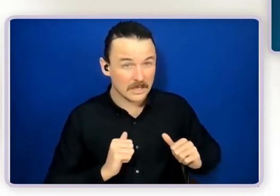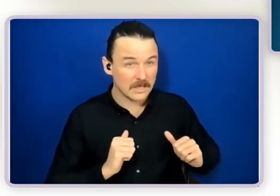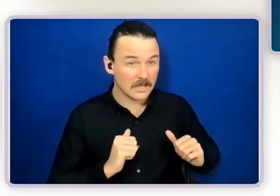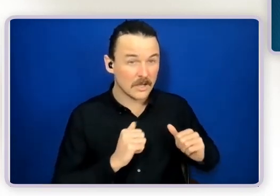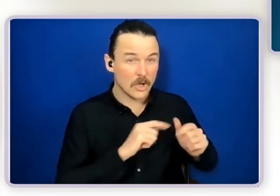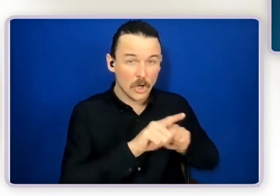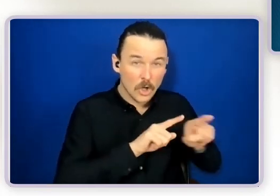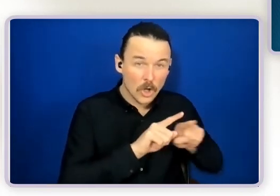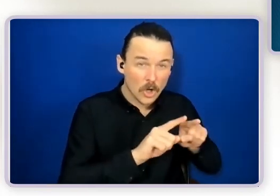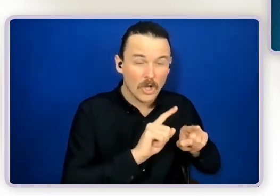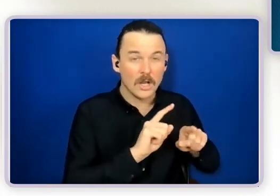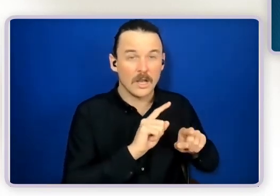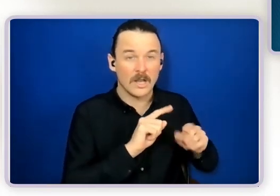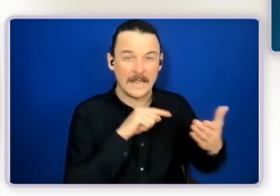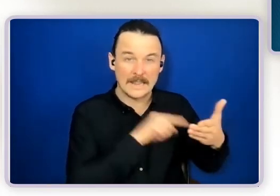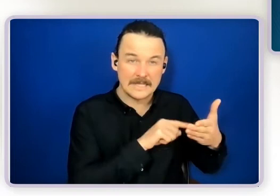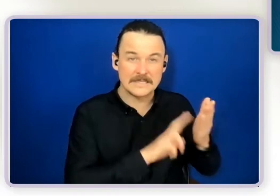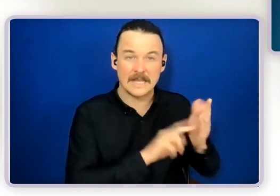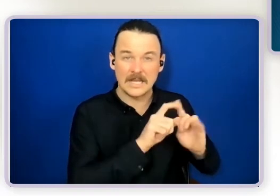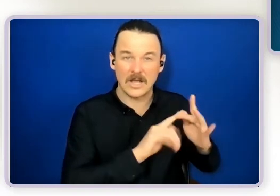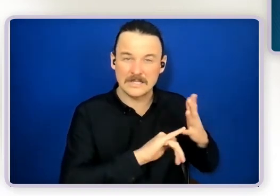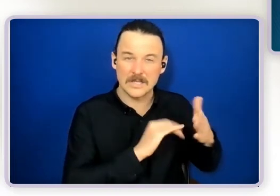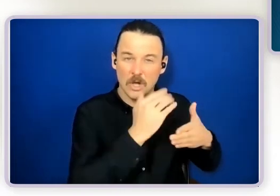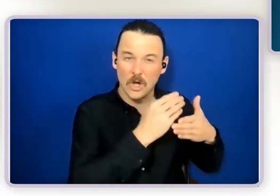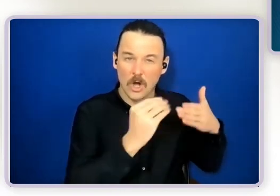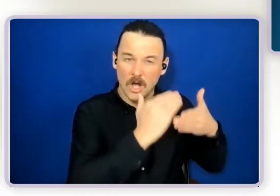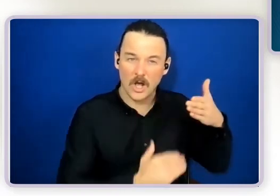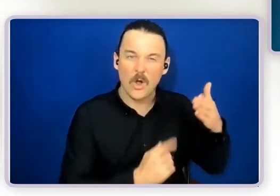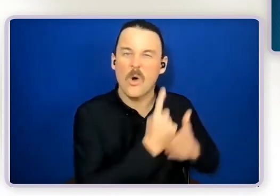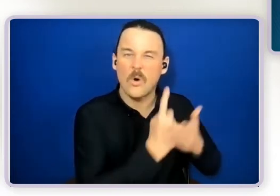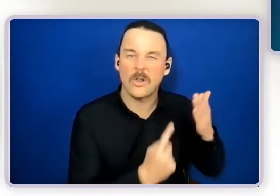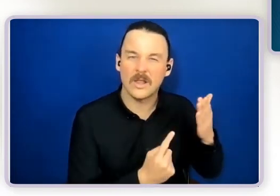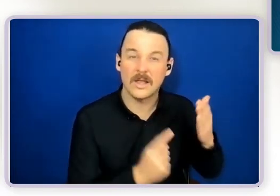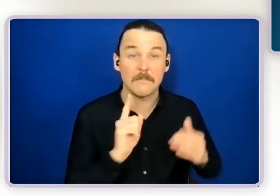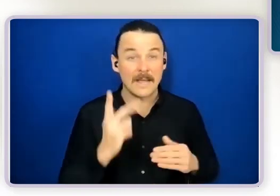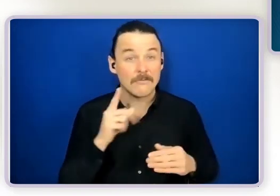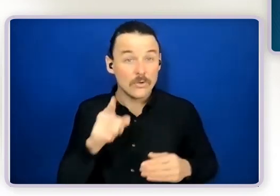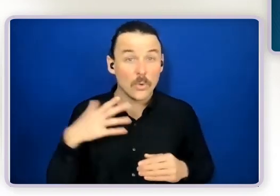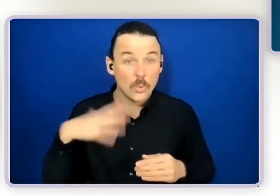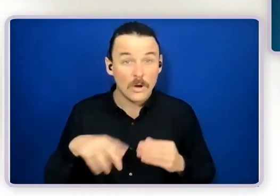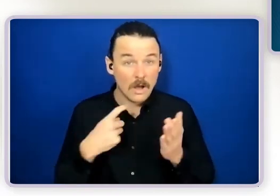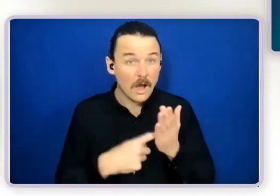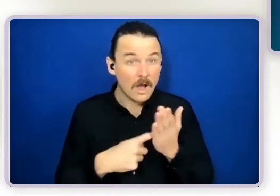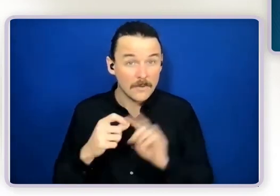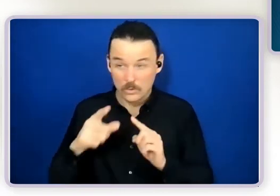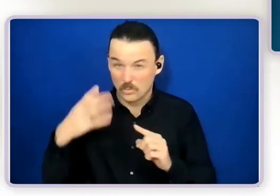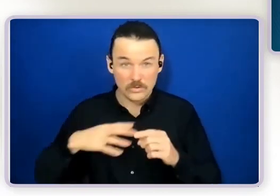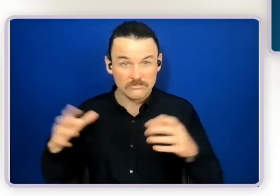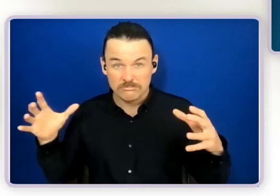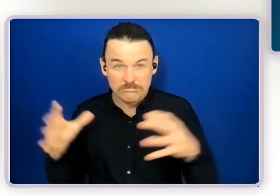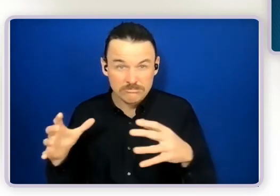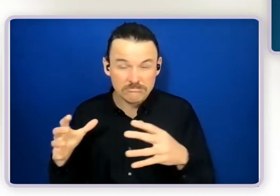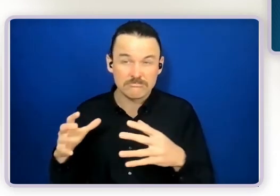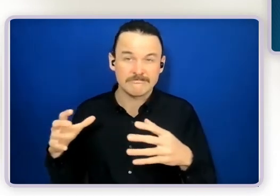is a last resort, then you ought to be trained. Because I don't know about you, but if I had